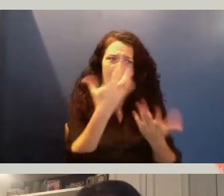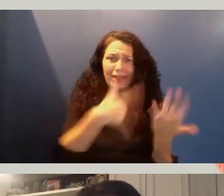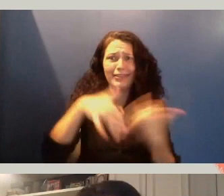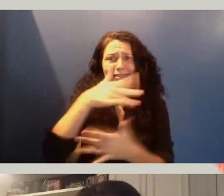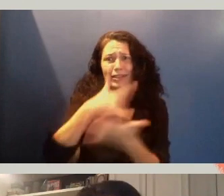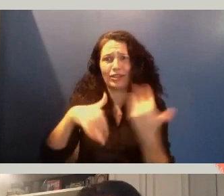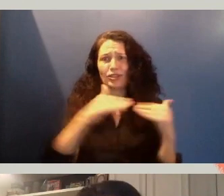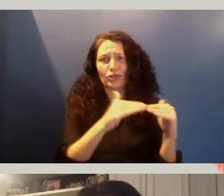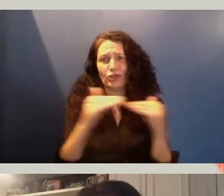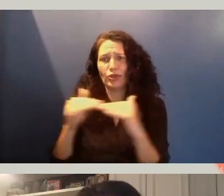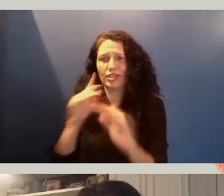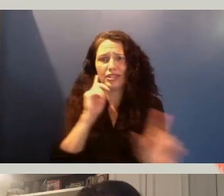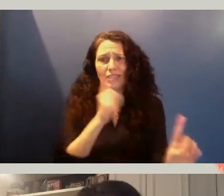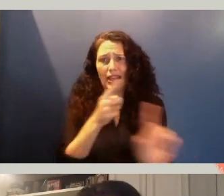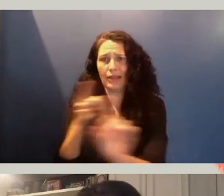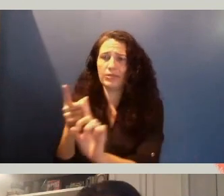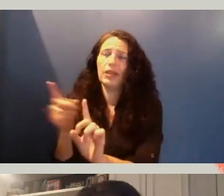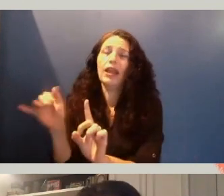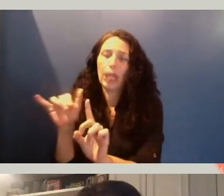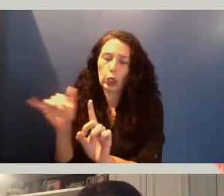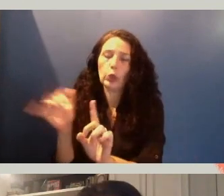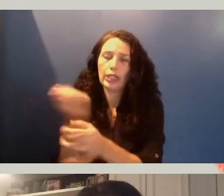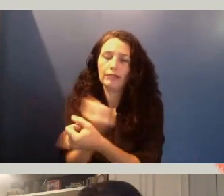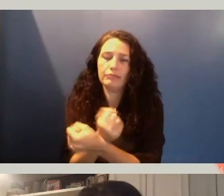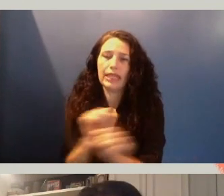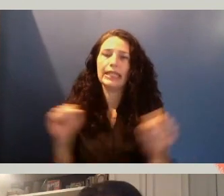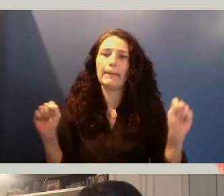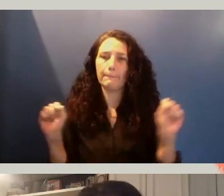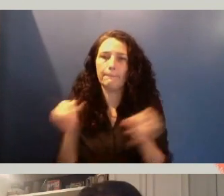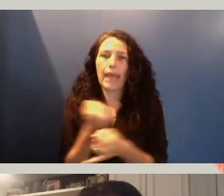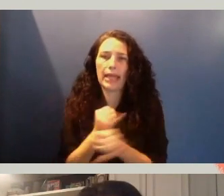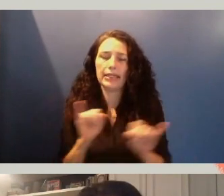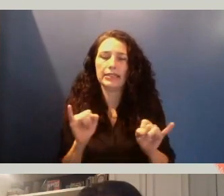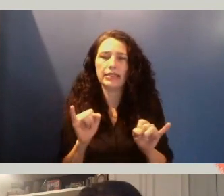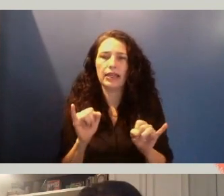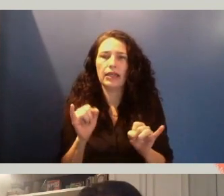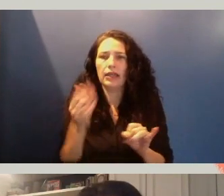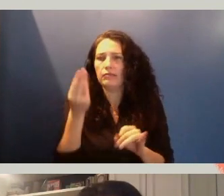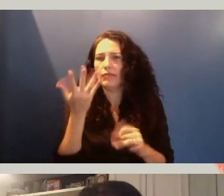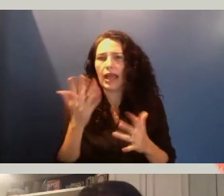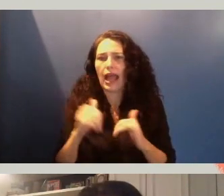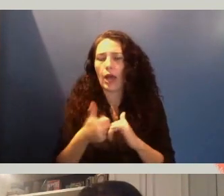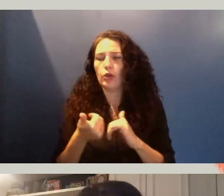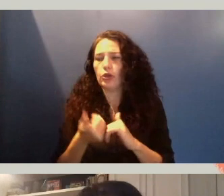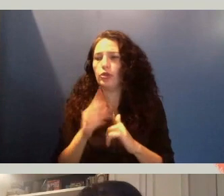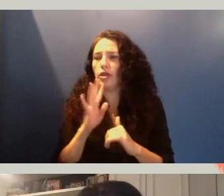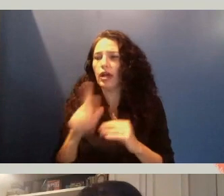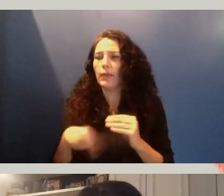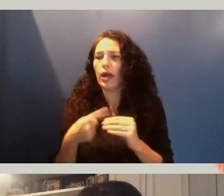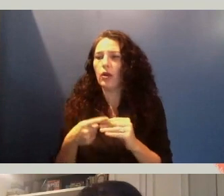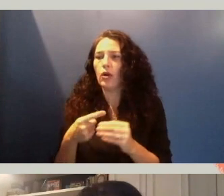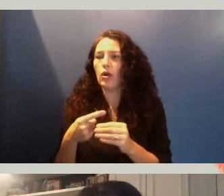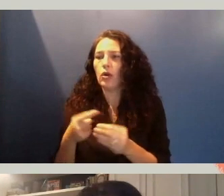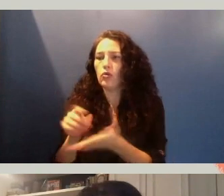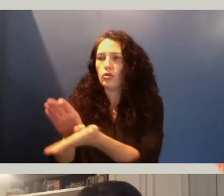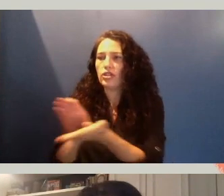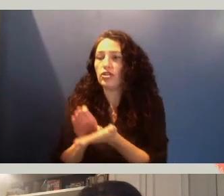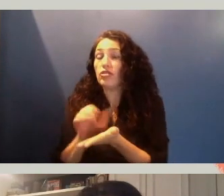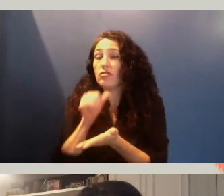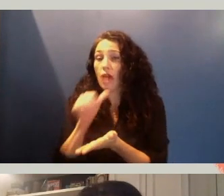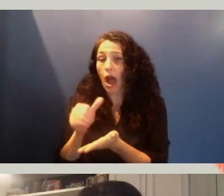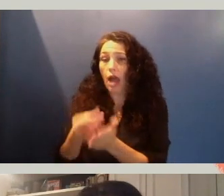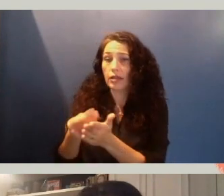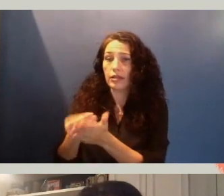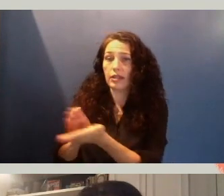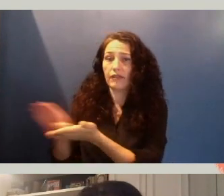creative independence. And in that vein, like, how do you talk about return on investment beyond financial expectations,